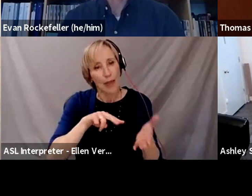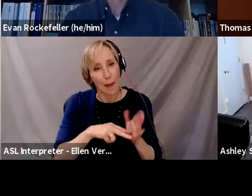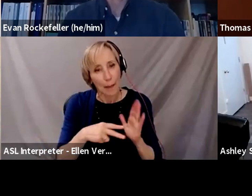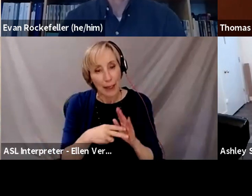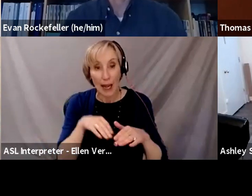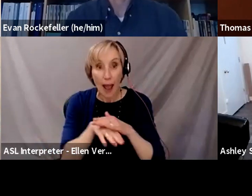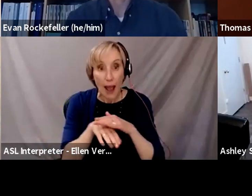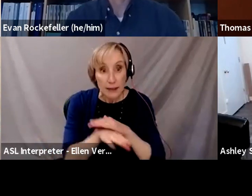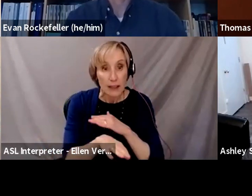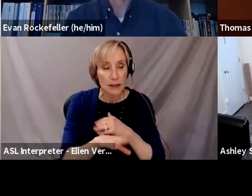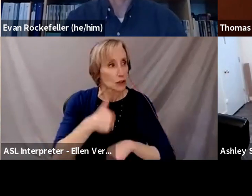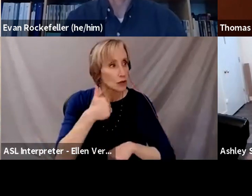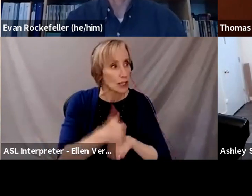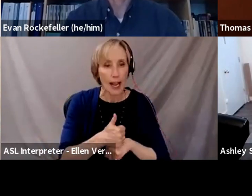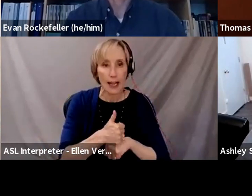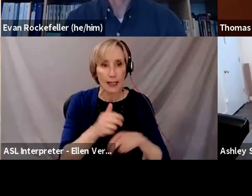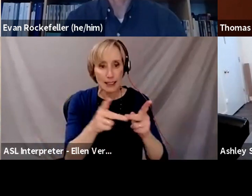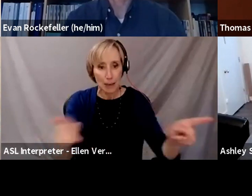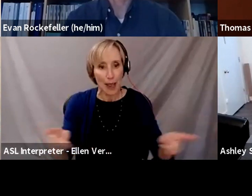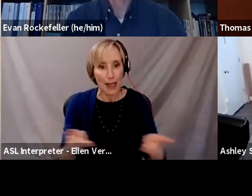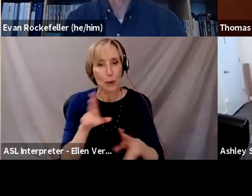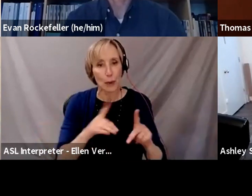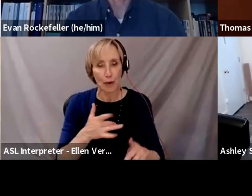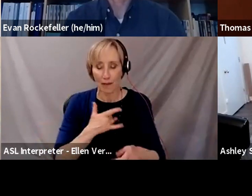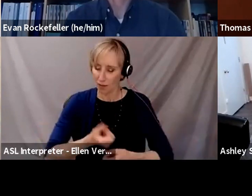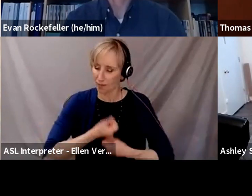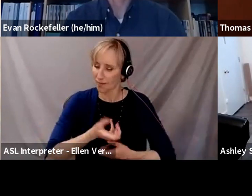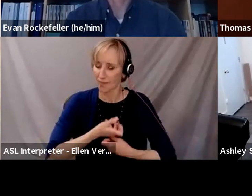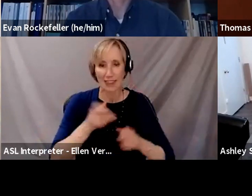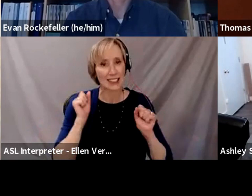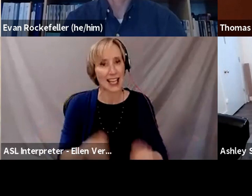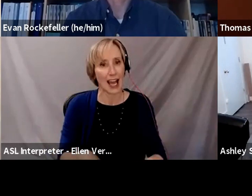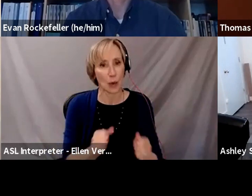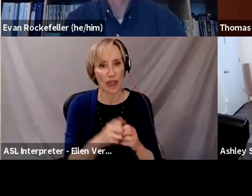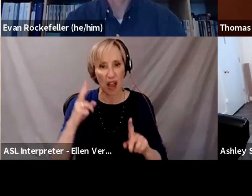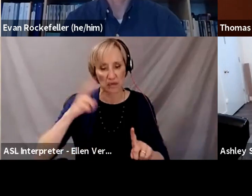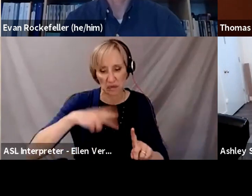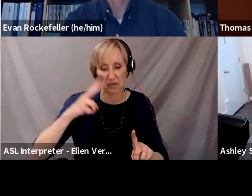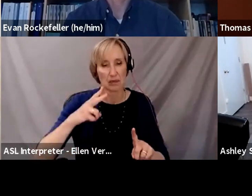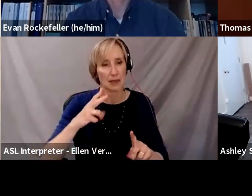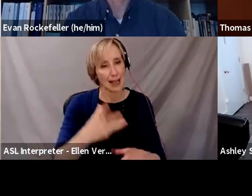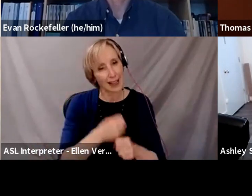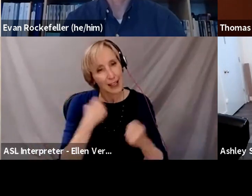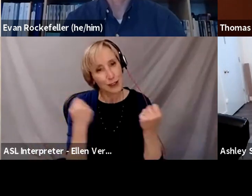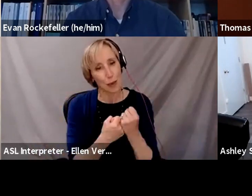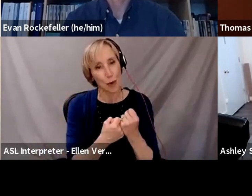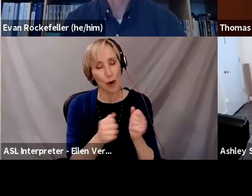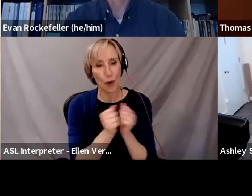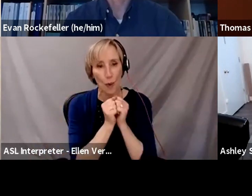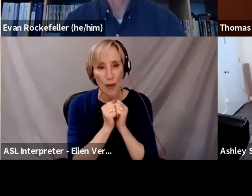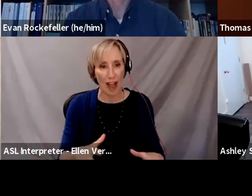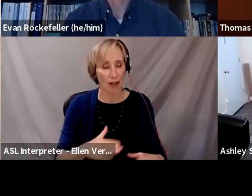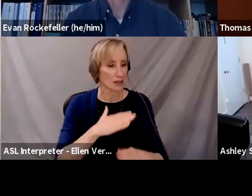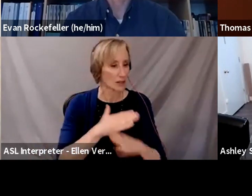and to create spaces in which people can talk about what they need to talk about and get support, without any obstructions